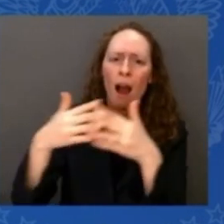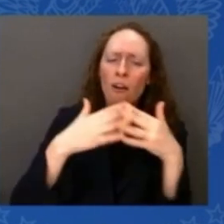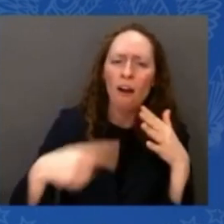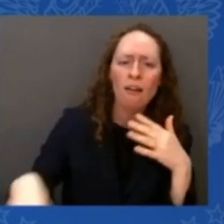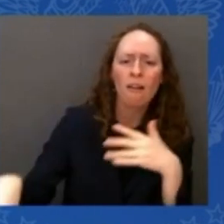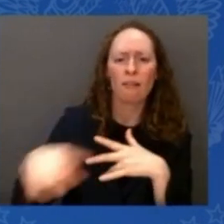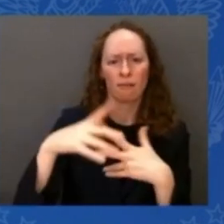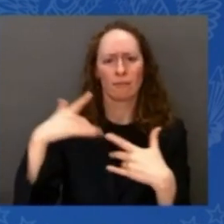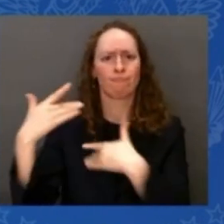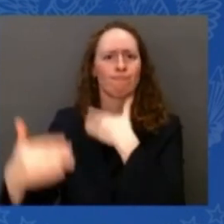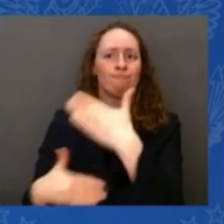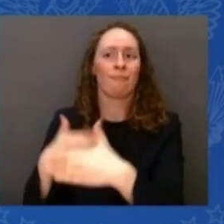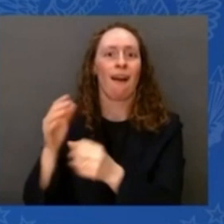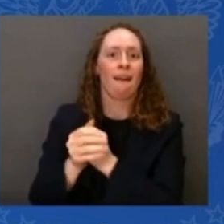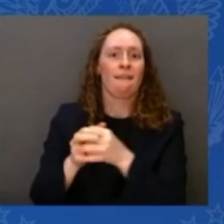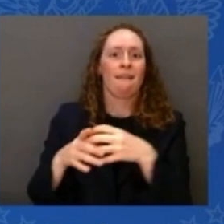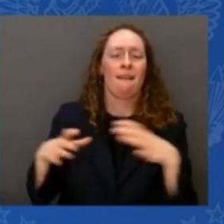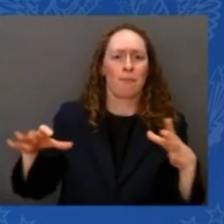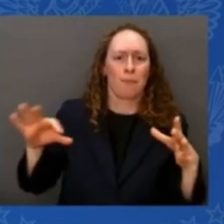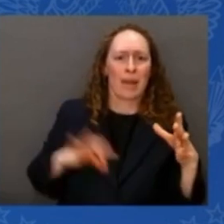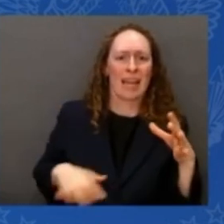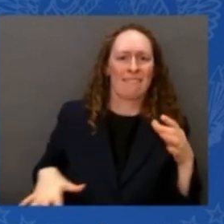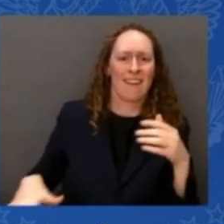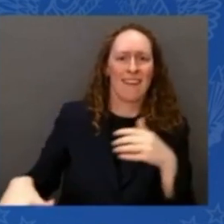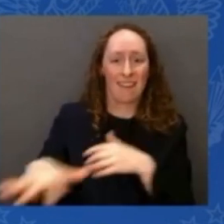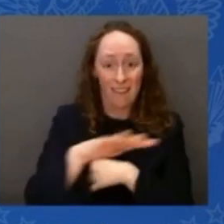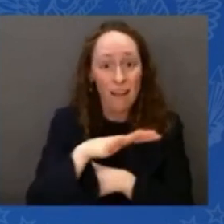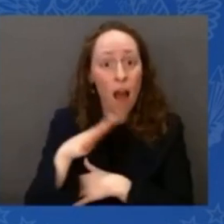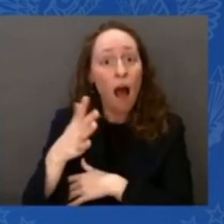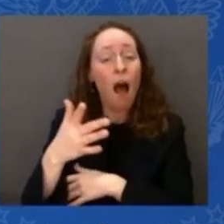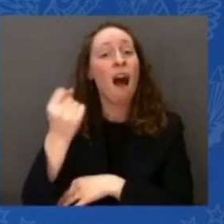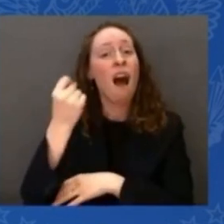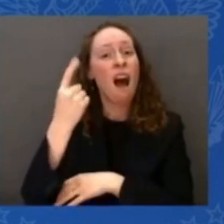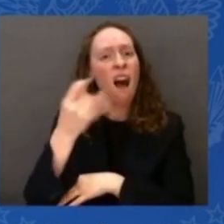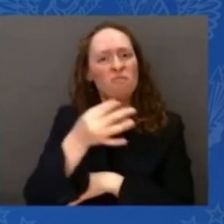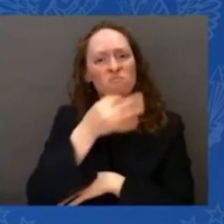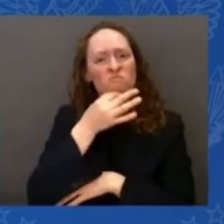over the next 10 years. But by the way,